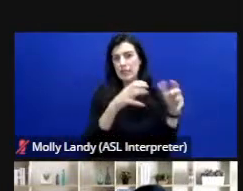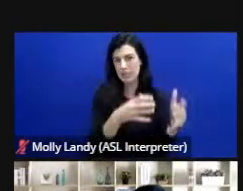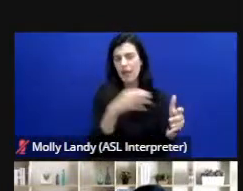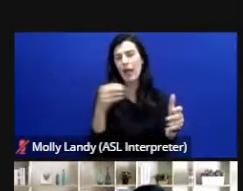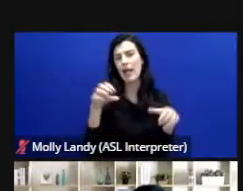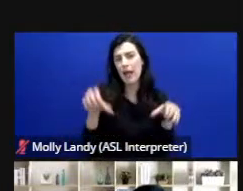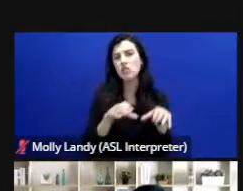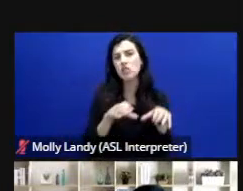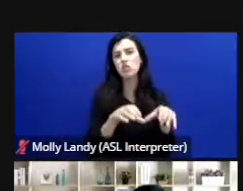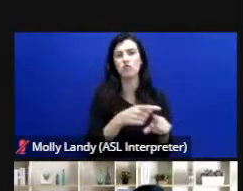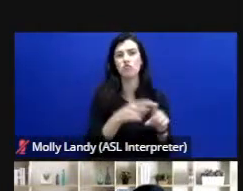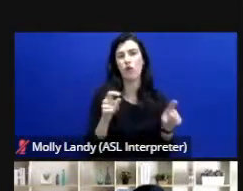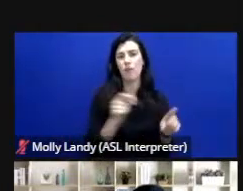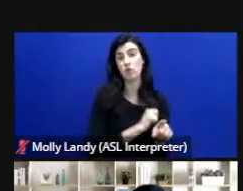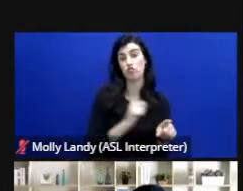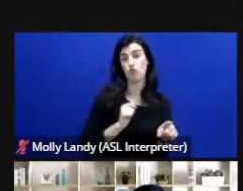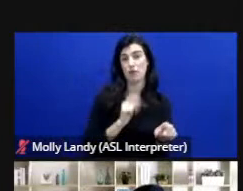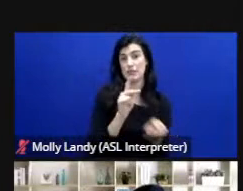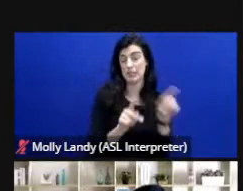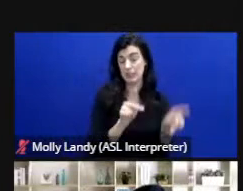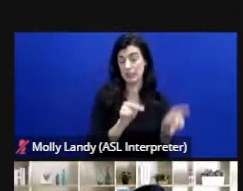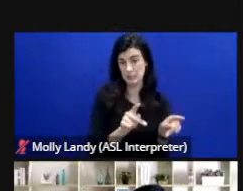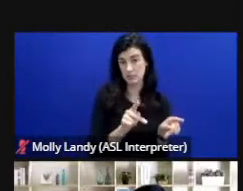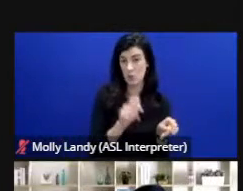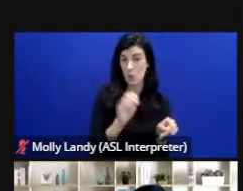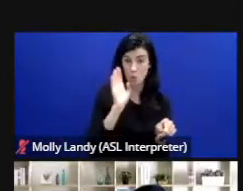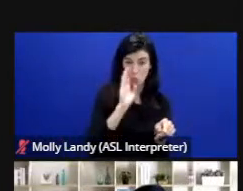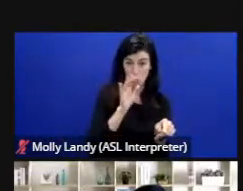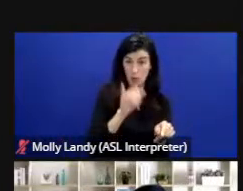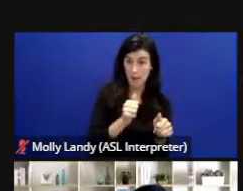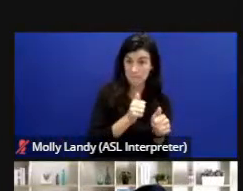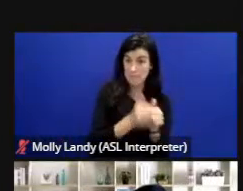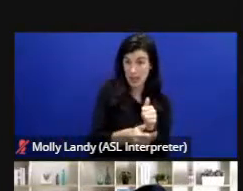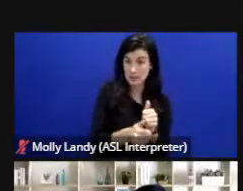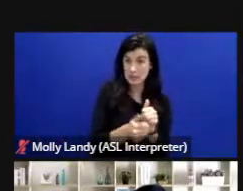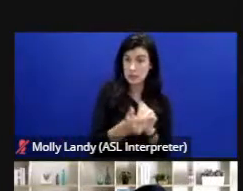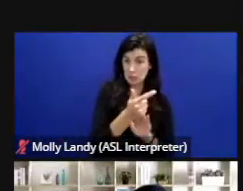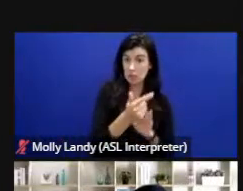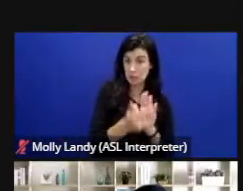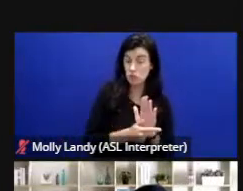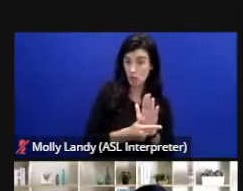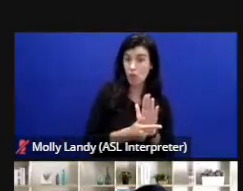the trustees. Will that pass legal muster or legal counsel?